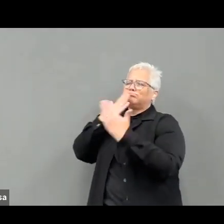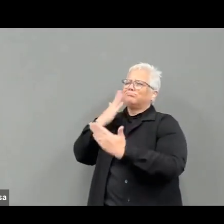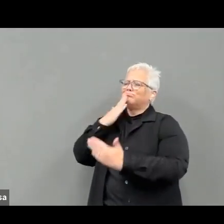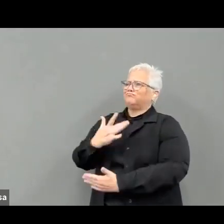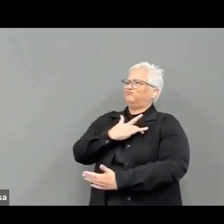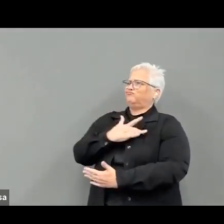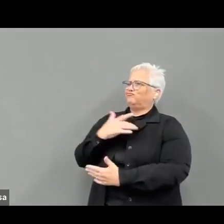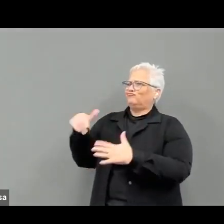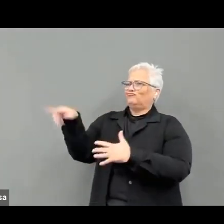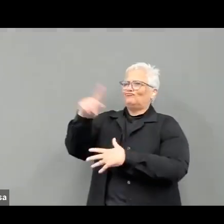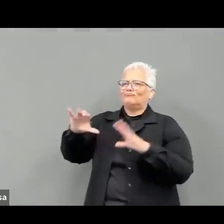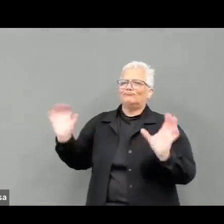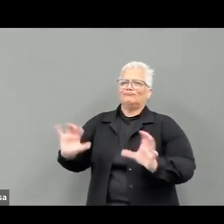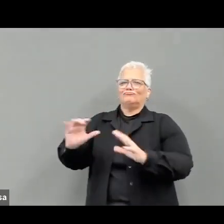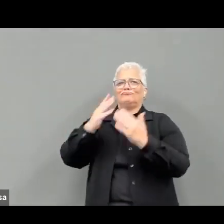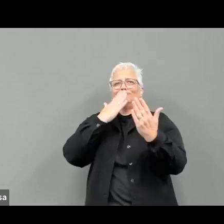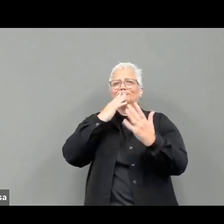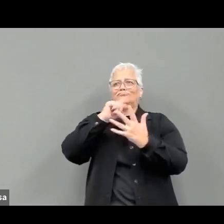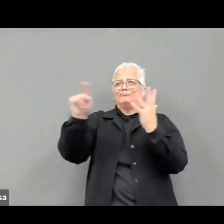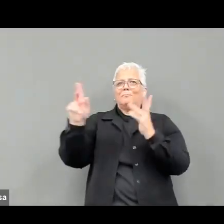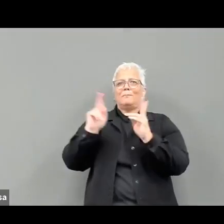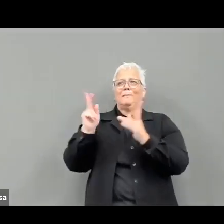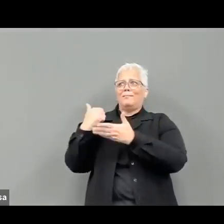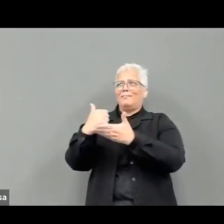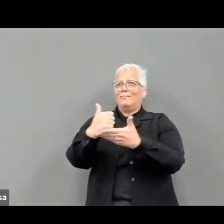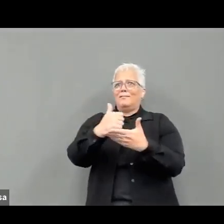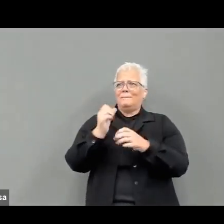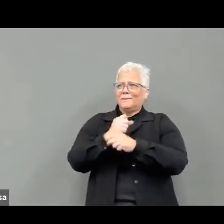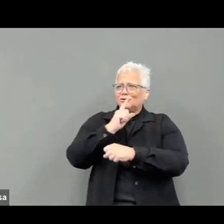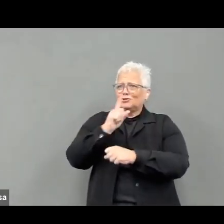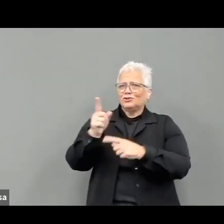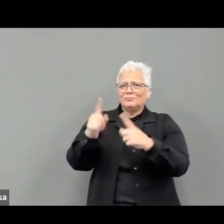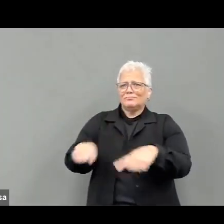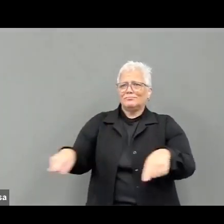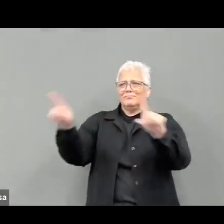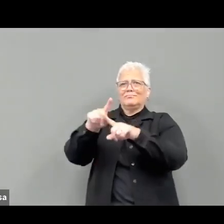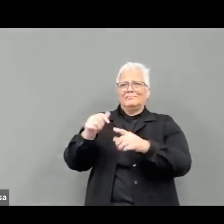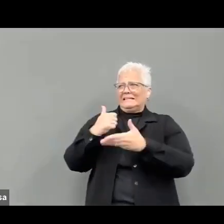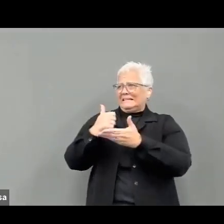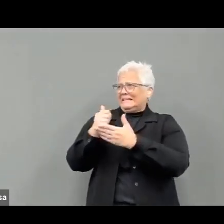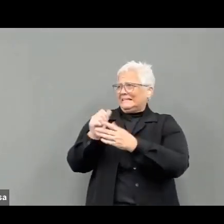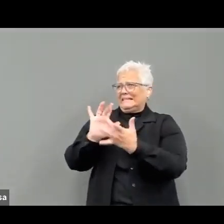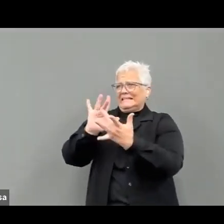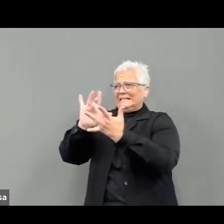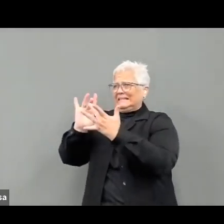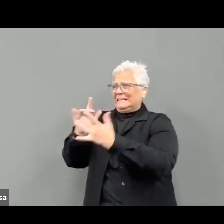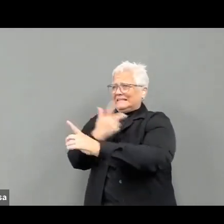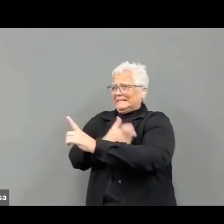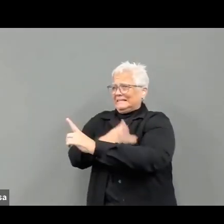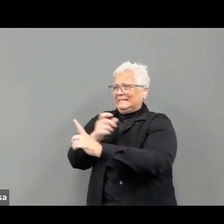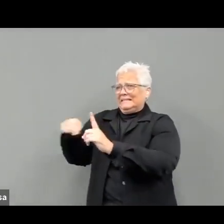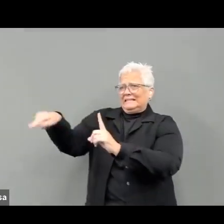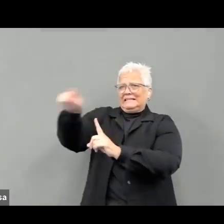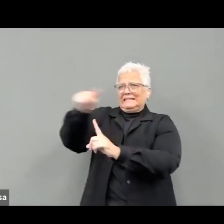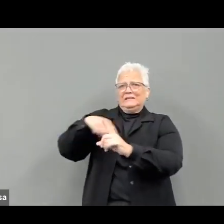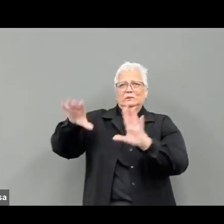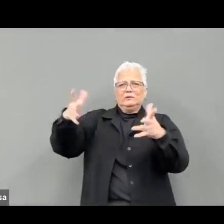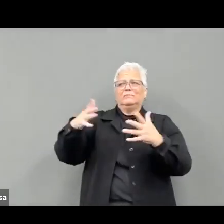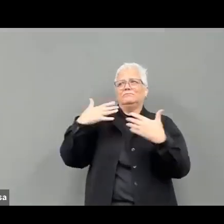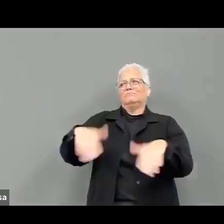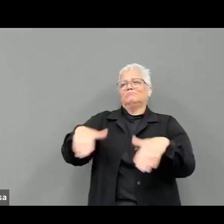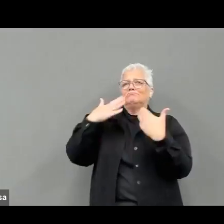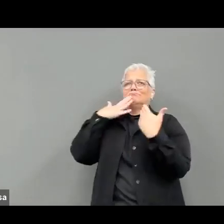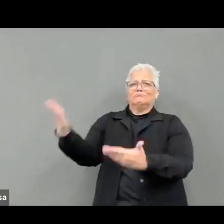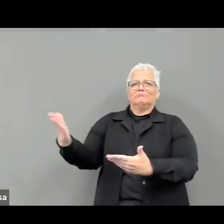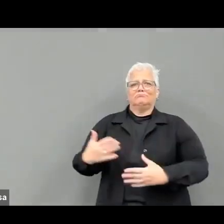help distribute this vaccine as quickly as we can. We have over 200 different healthcare